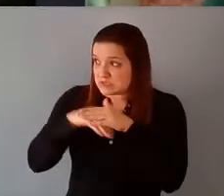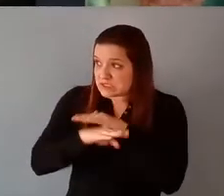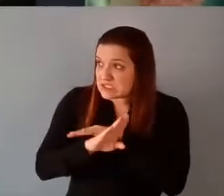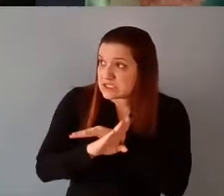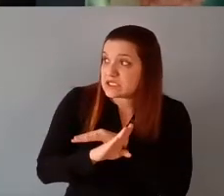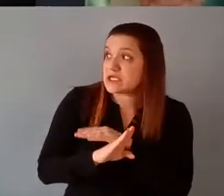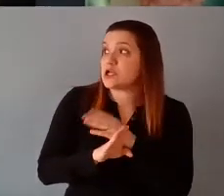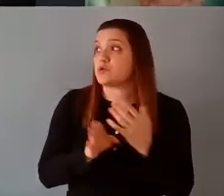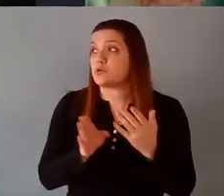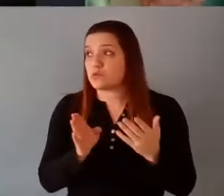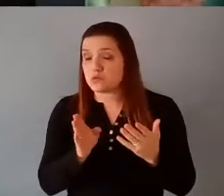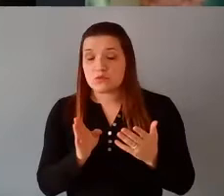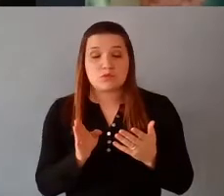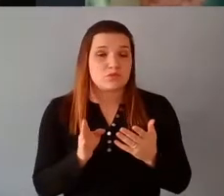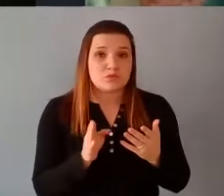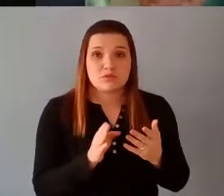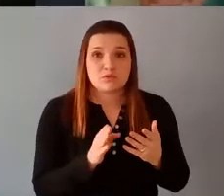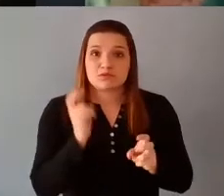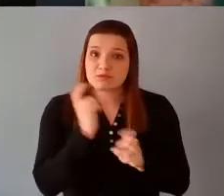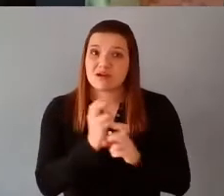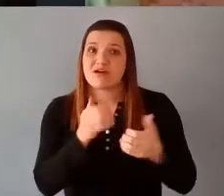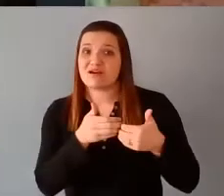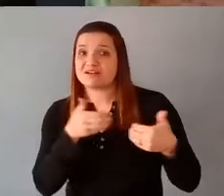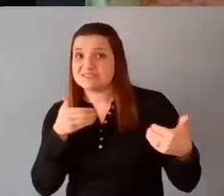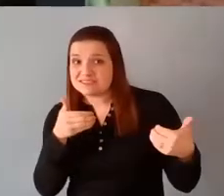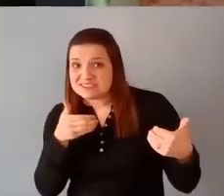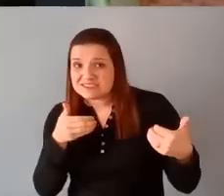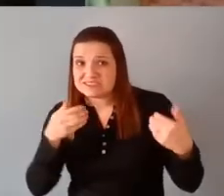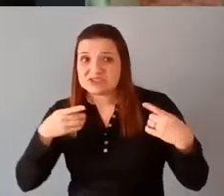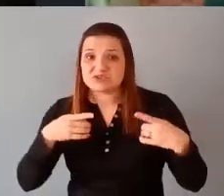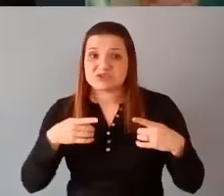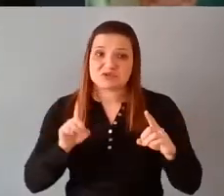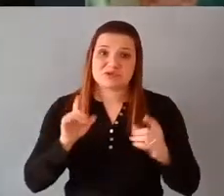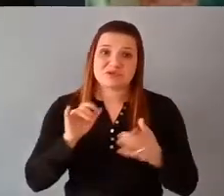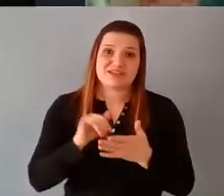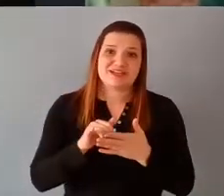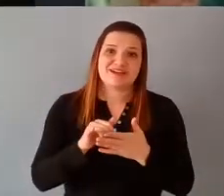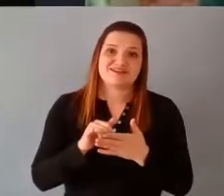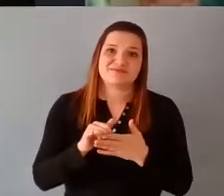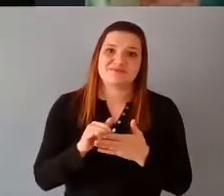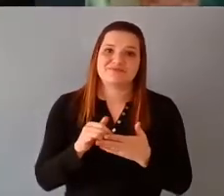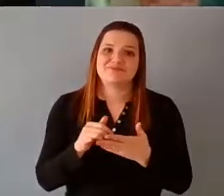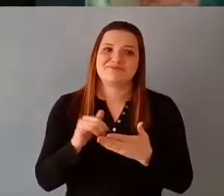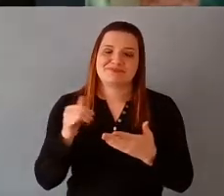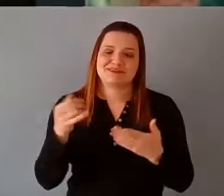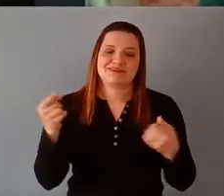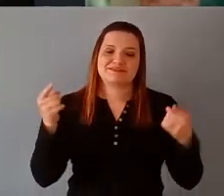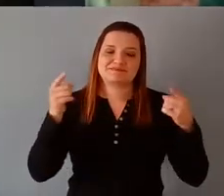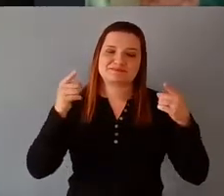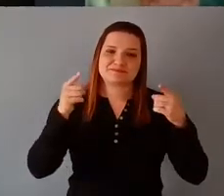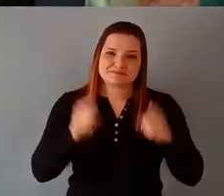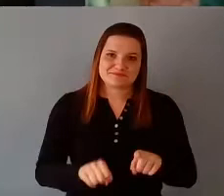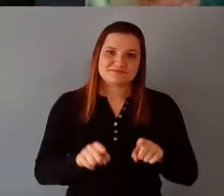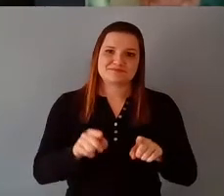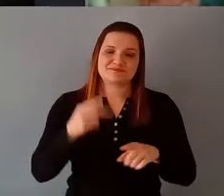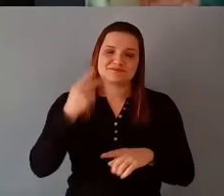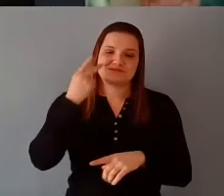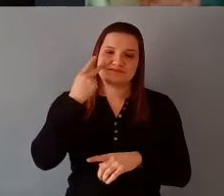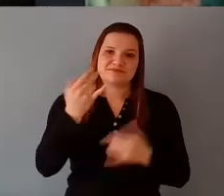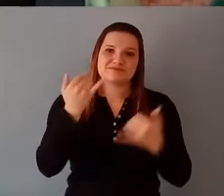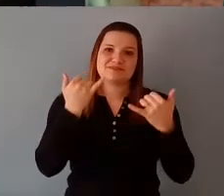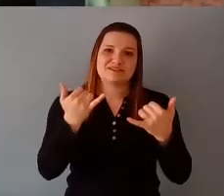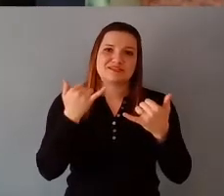to distance during the holidays. And that's essentially what we've seen. Today, we're 3 weeks